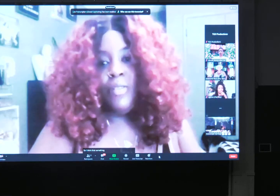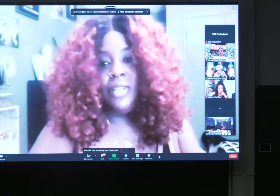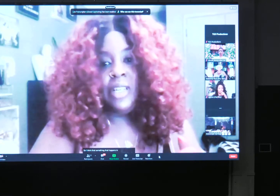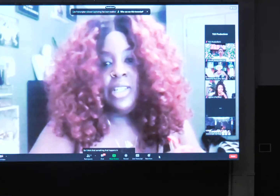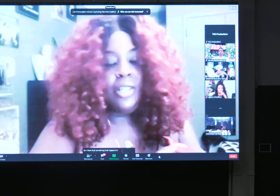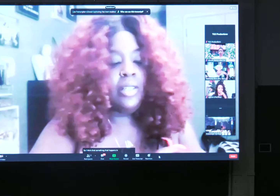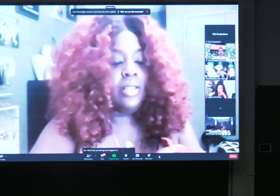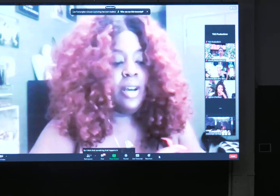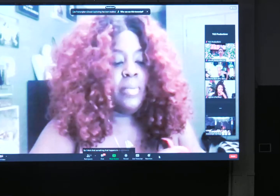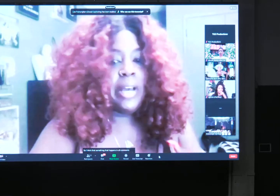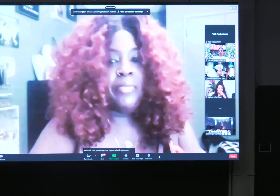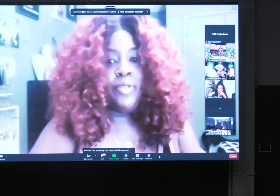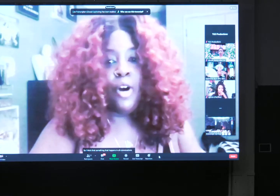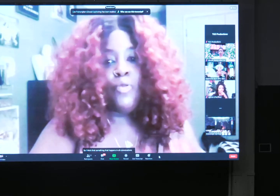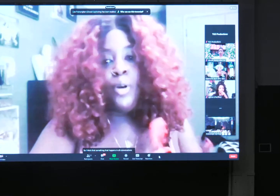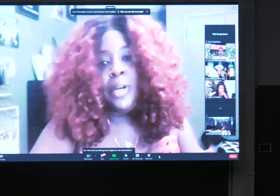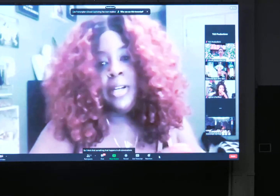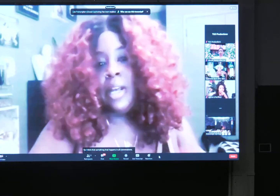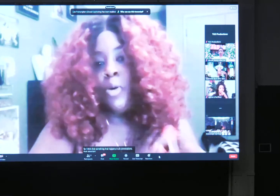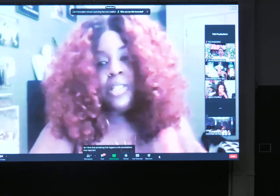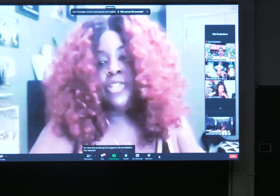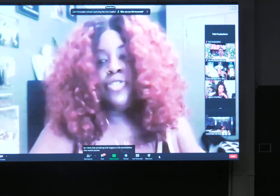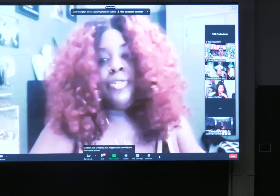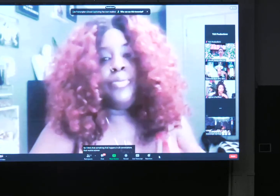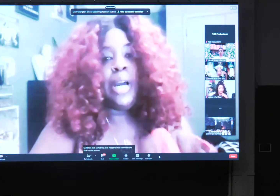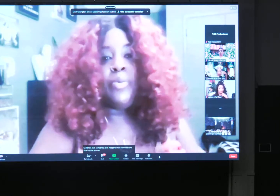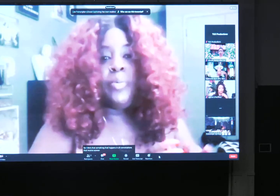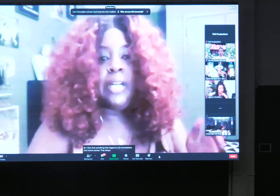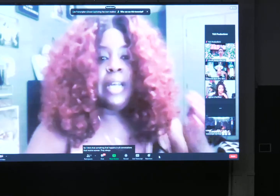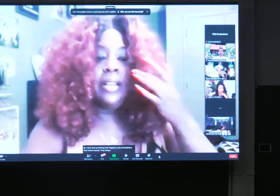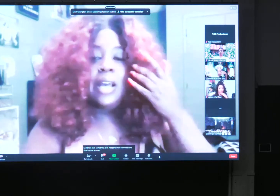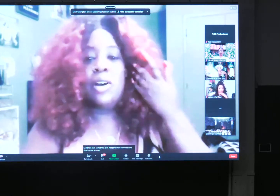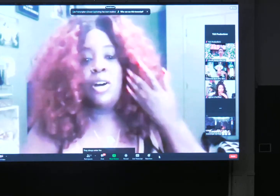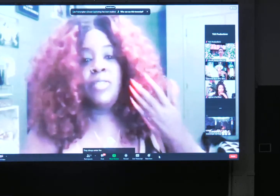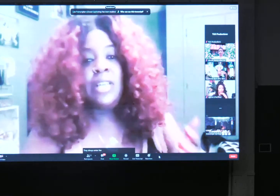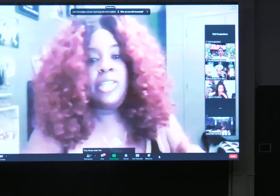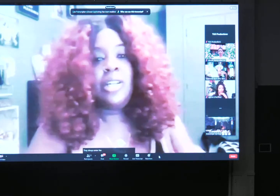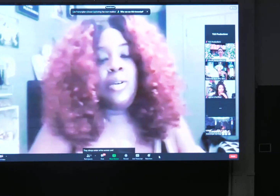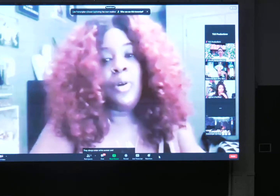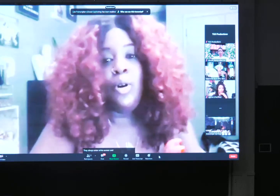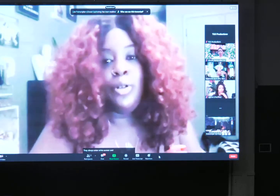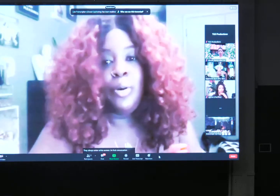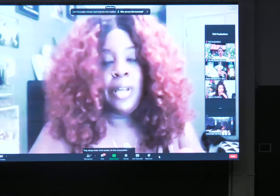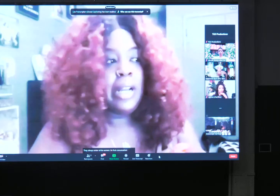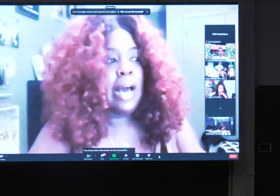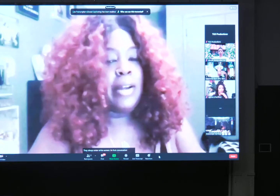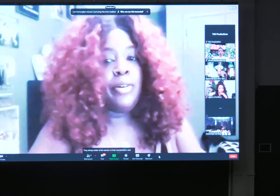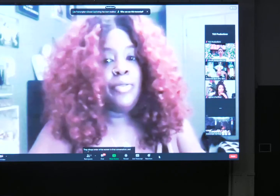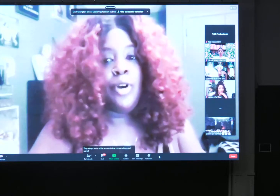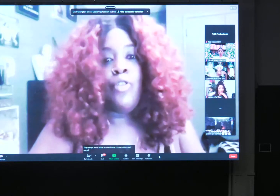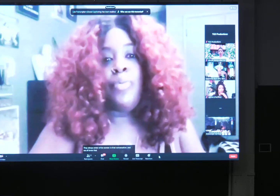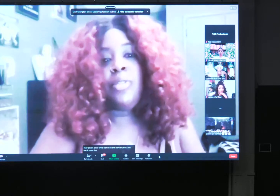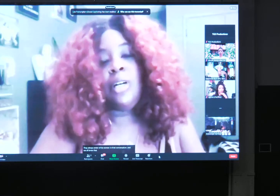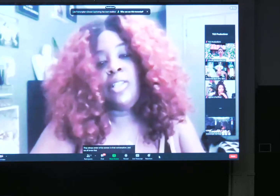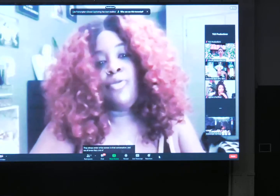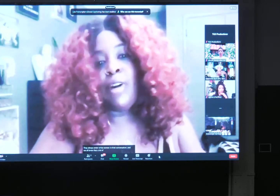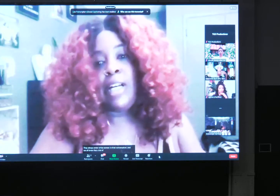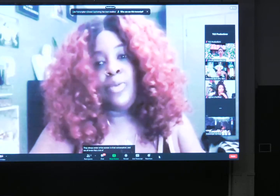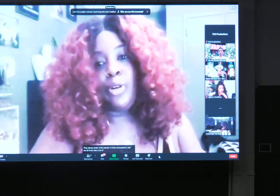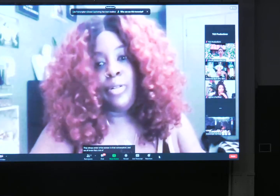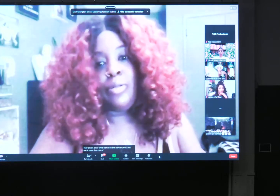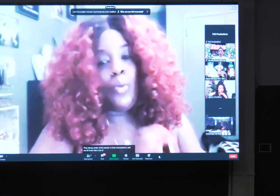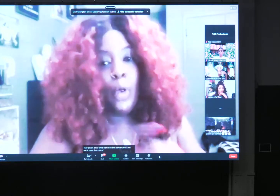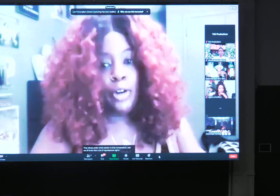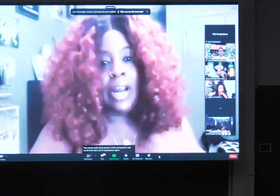all conversations that involve women. They always center white women in that conversation. And we all know that a lot of reproductive